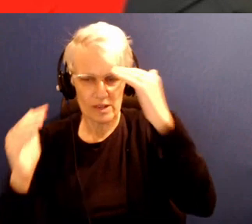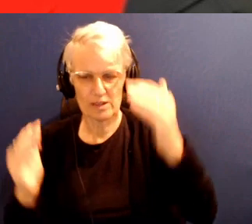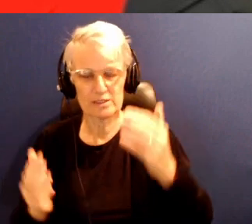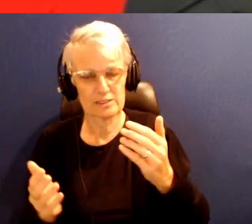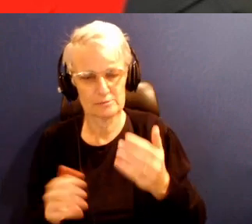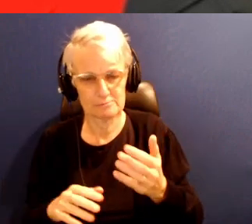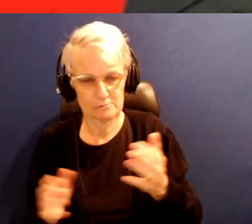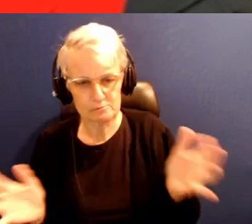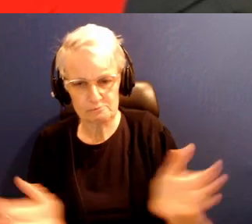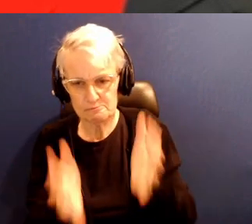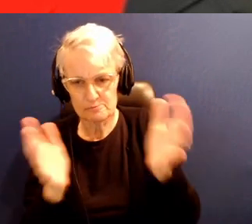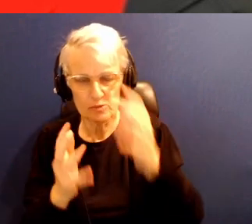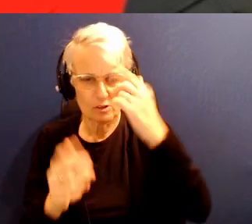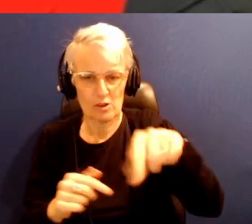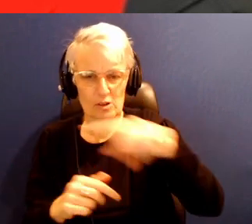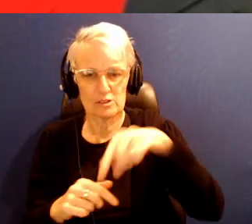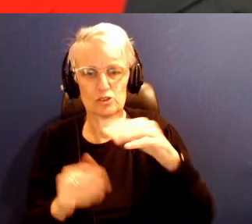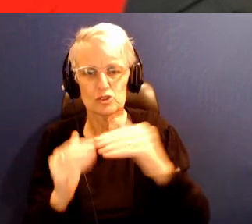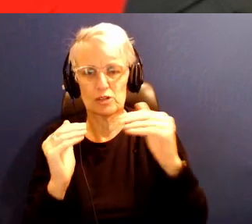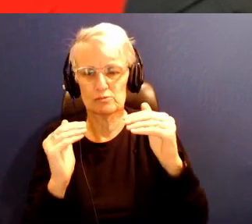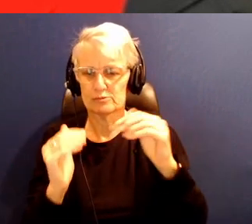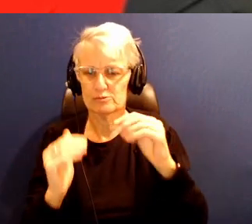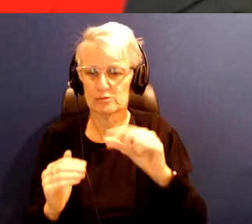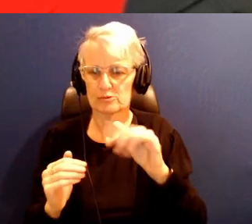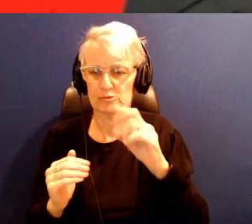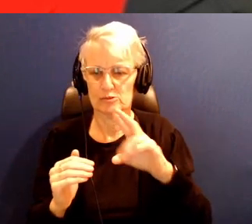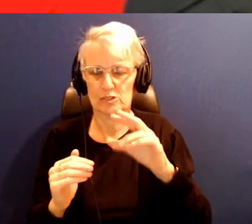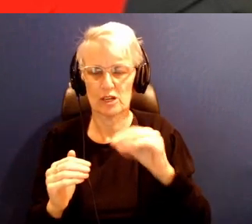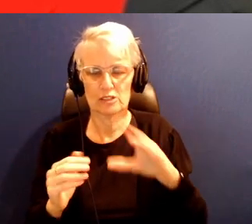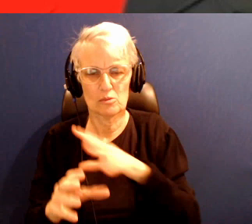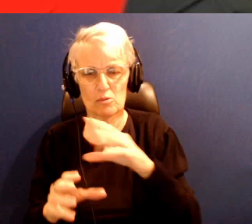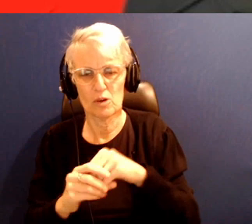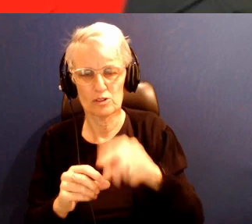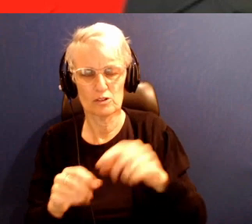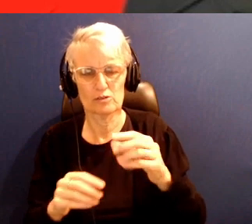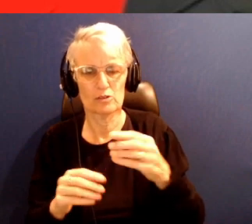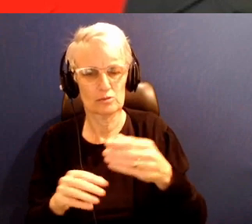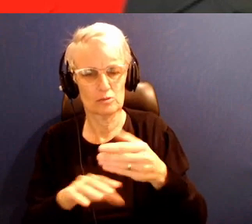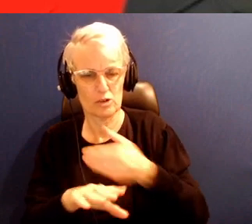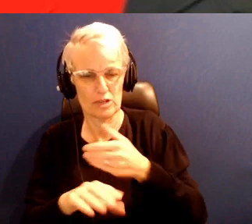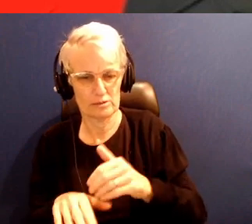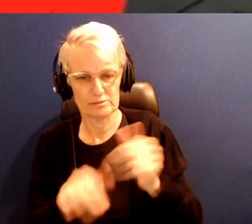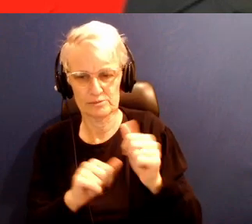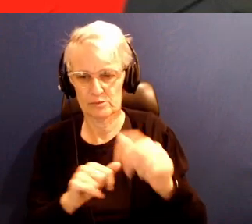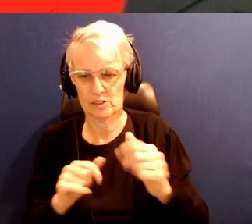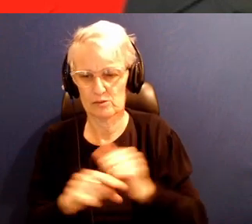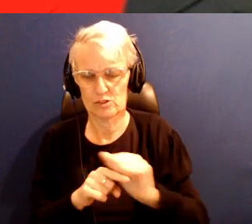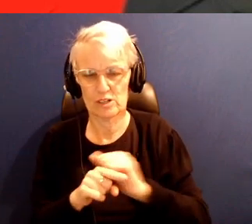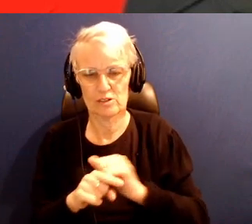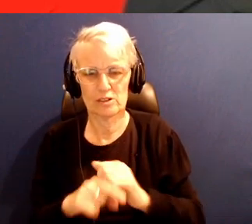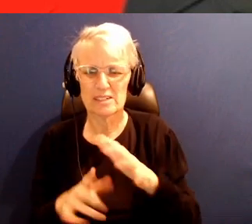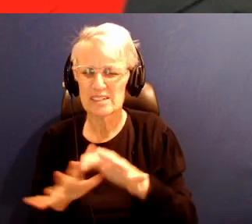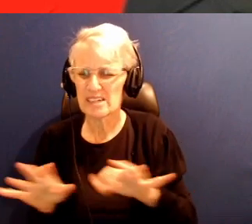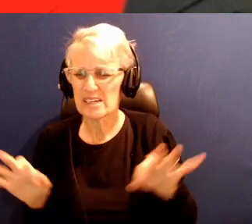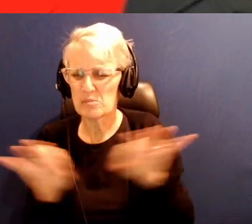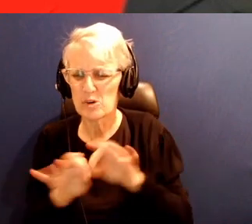raising activities on gender equality as part of the internship mandate or as part of pre-departure trainings. It is